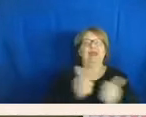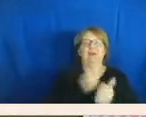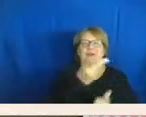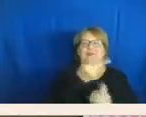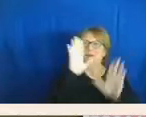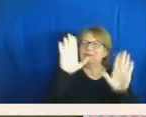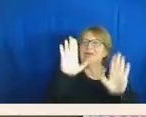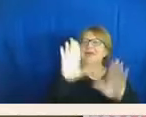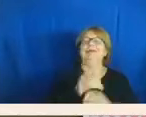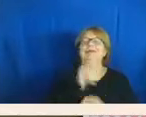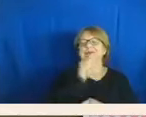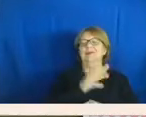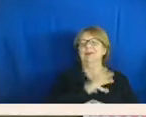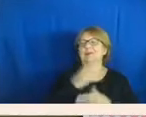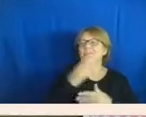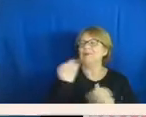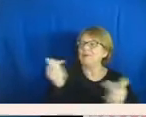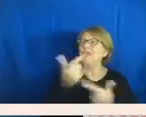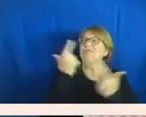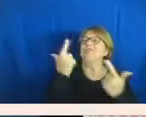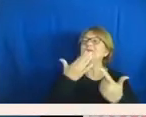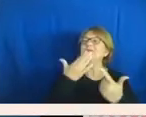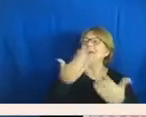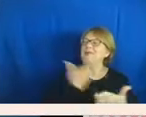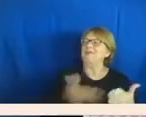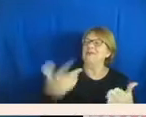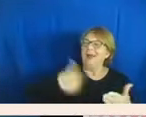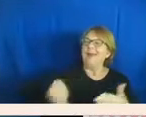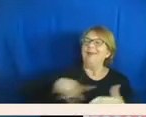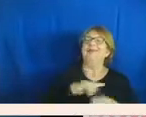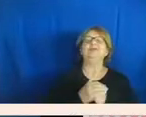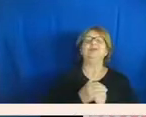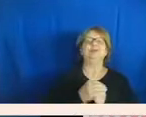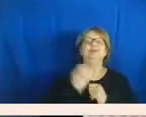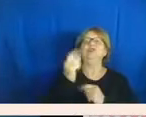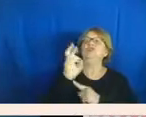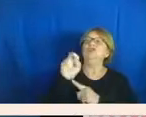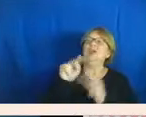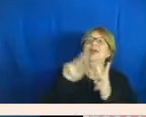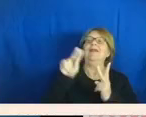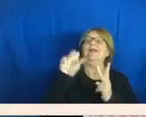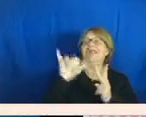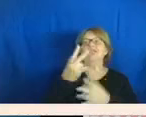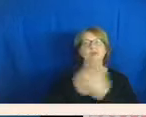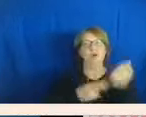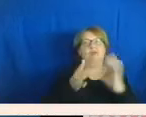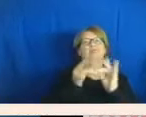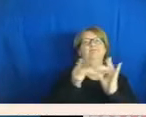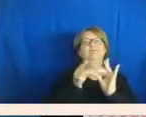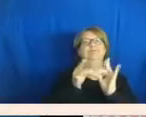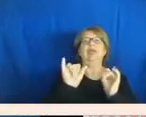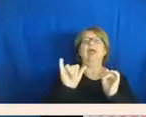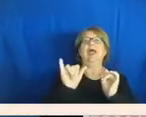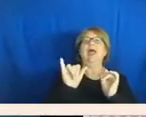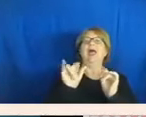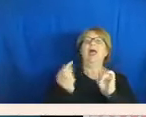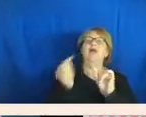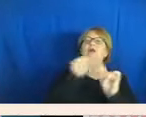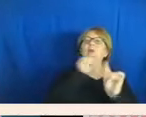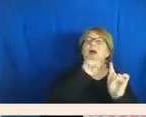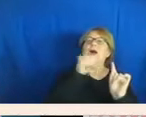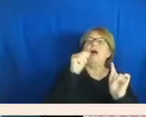much for having all of us. And, you know, as Sharon and Nancy both said, could we go back to the other slide, Nancy, just for a second? I